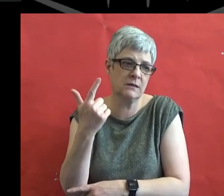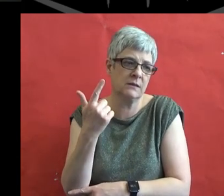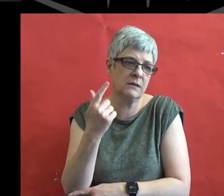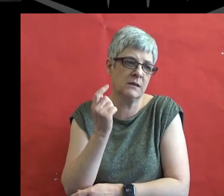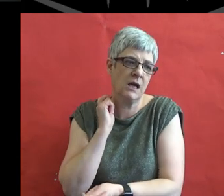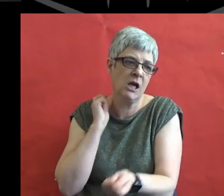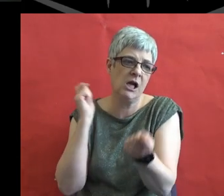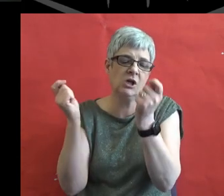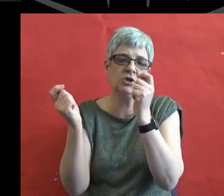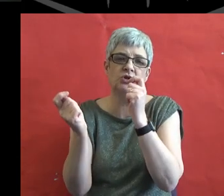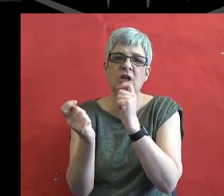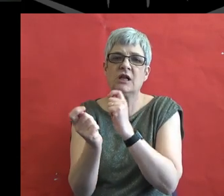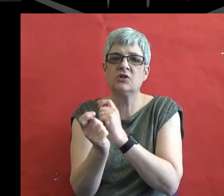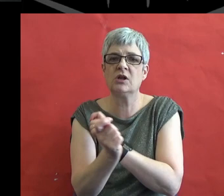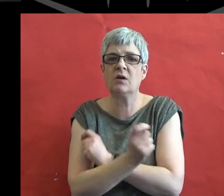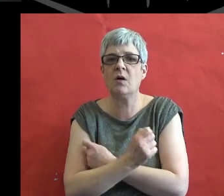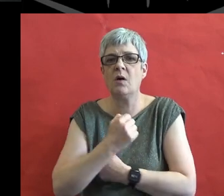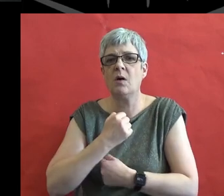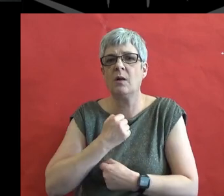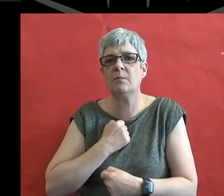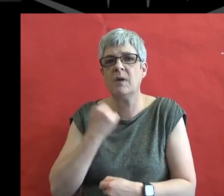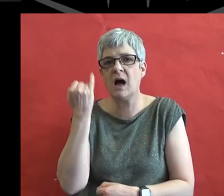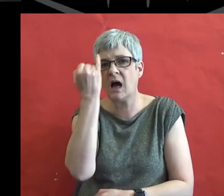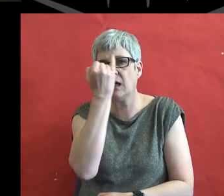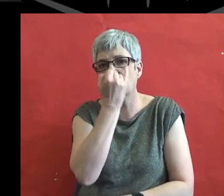loveliness changing all